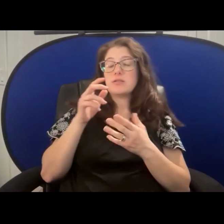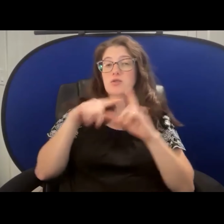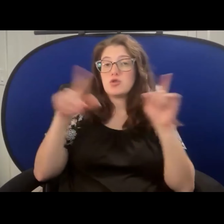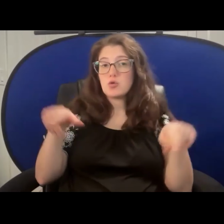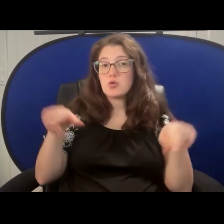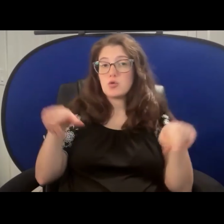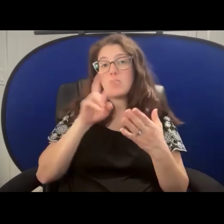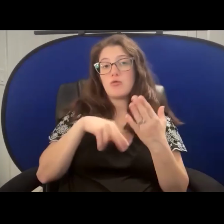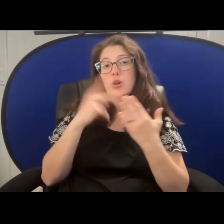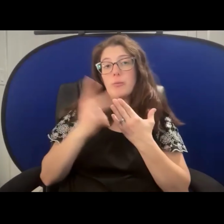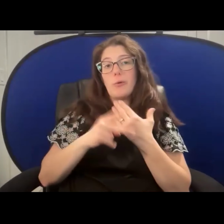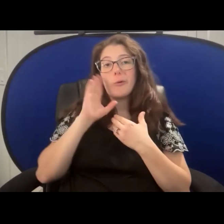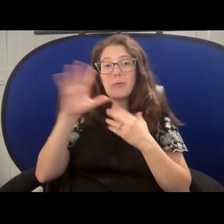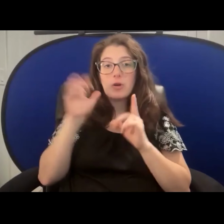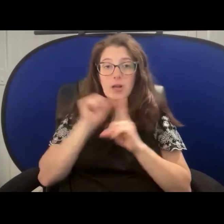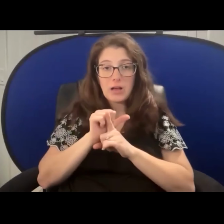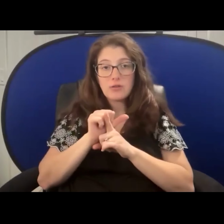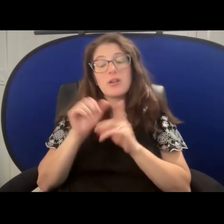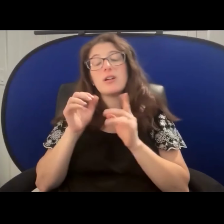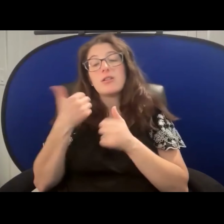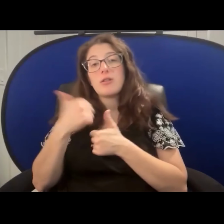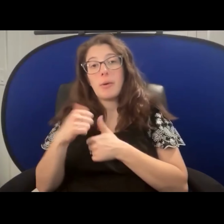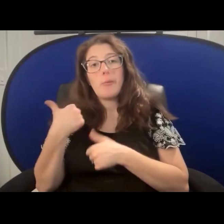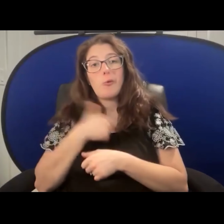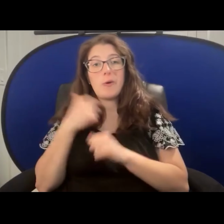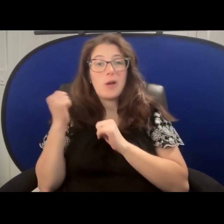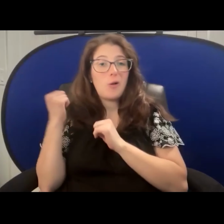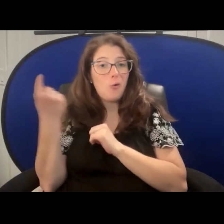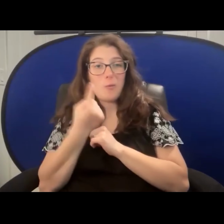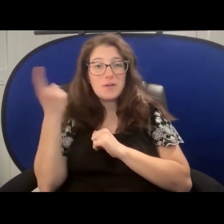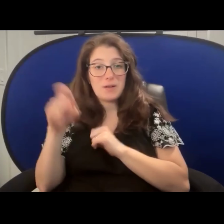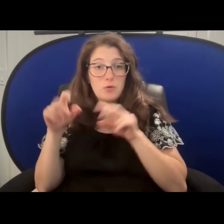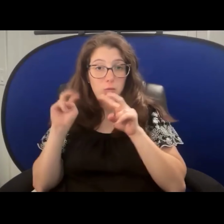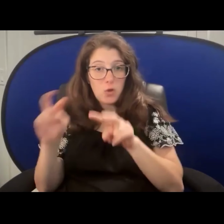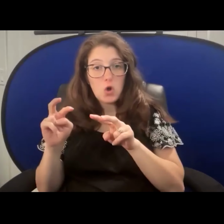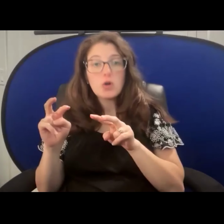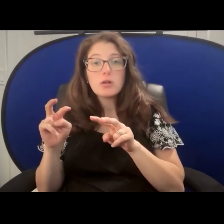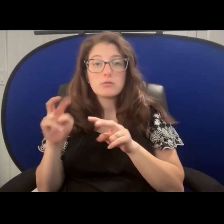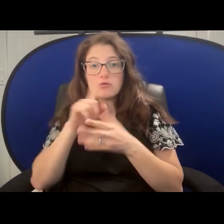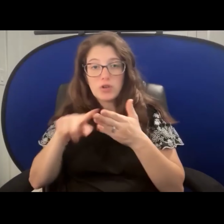eyes on it. And on that note, I am done.